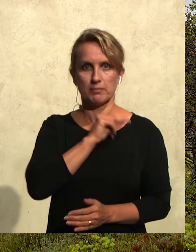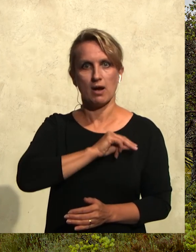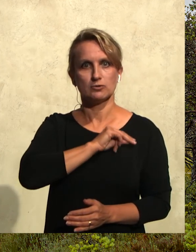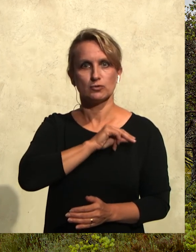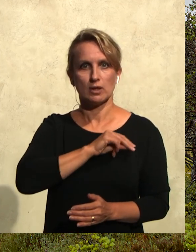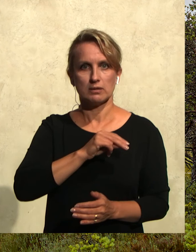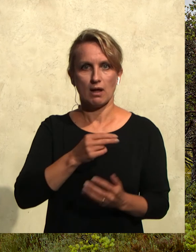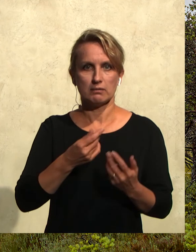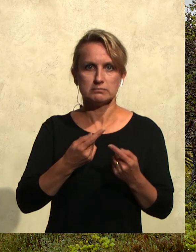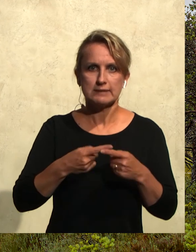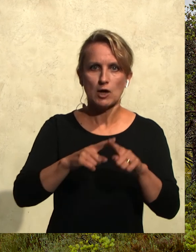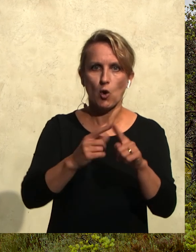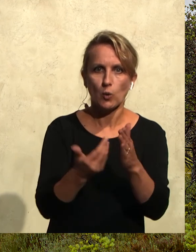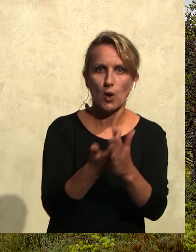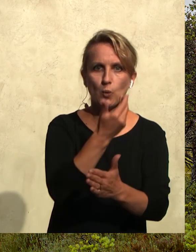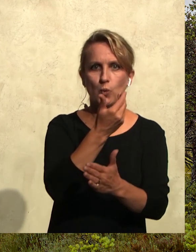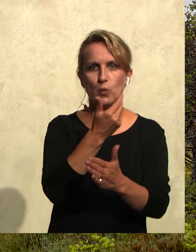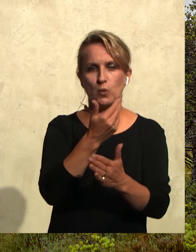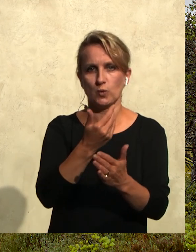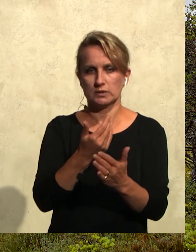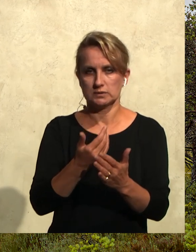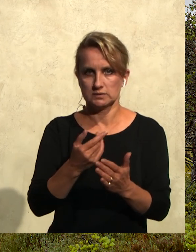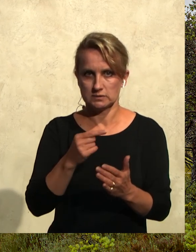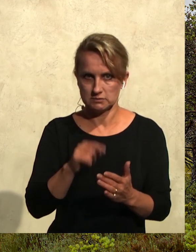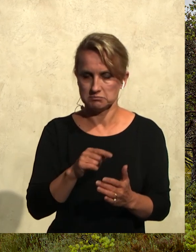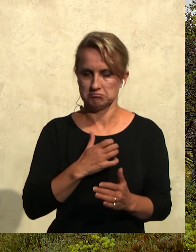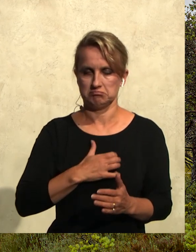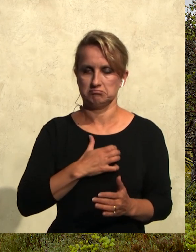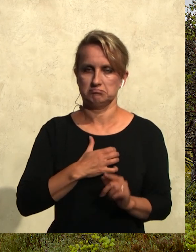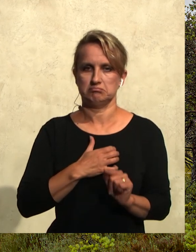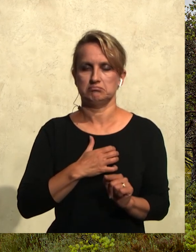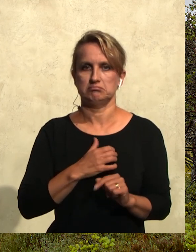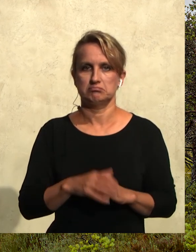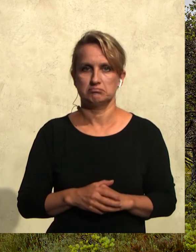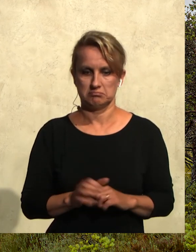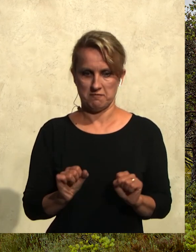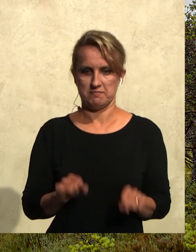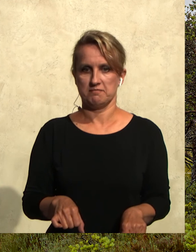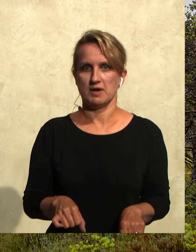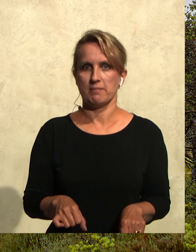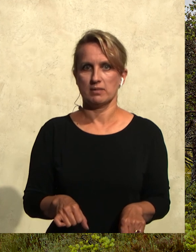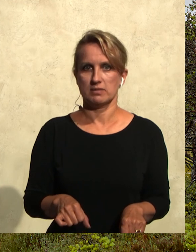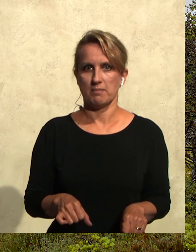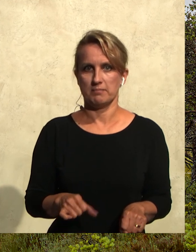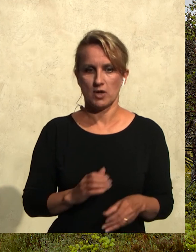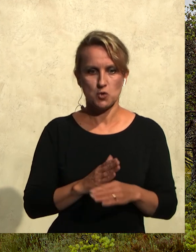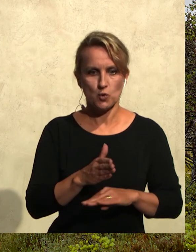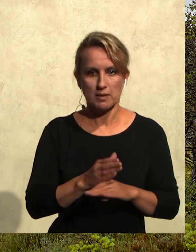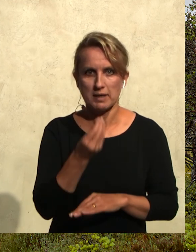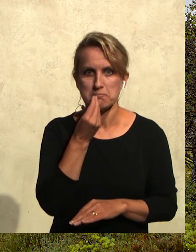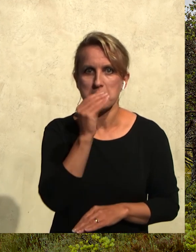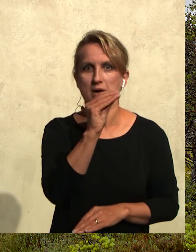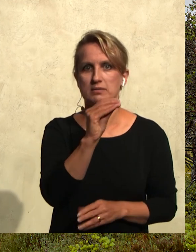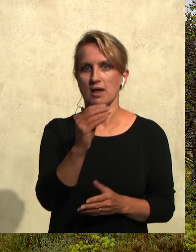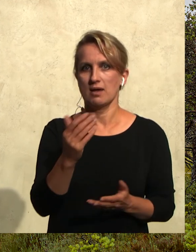health. And let's not forget the value of information, because not only is that in the sense of building up awareness and mental